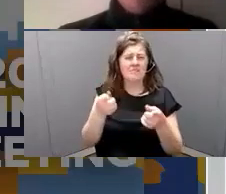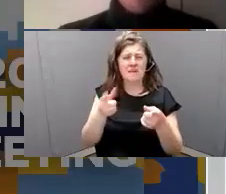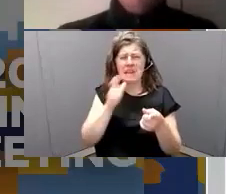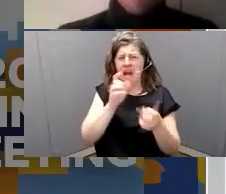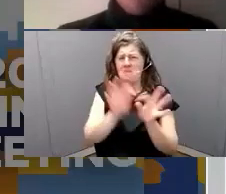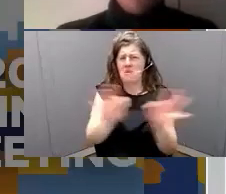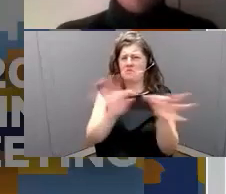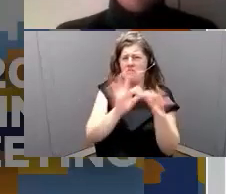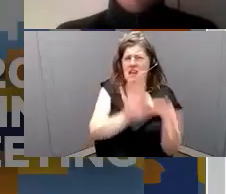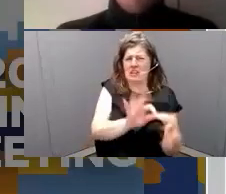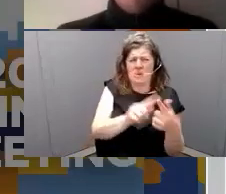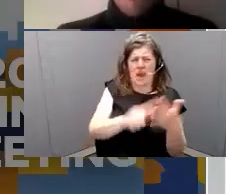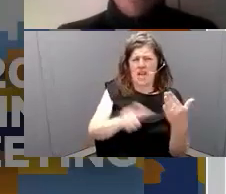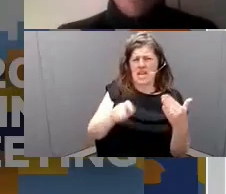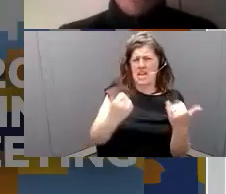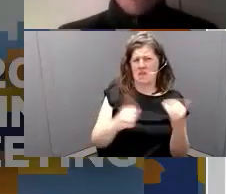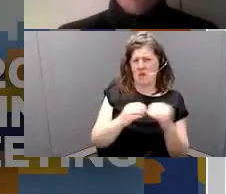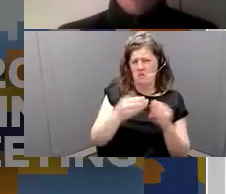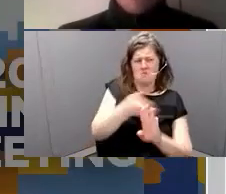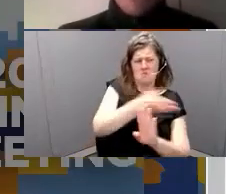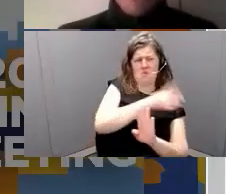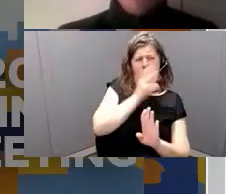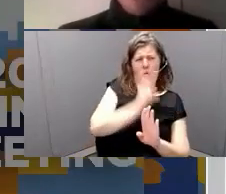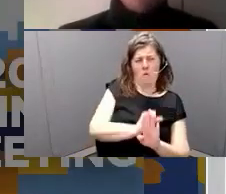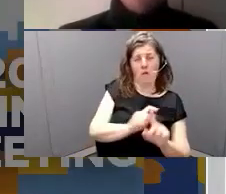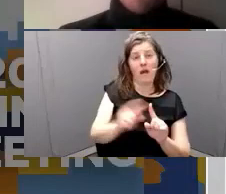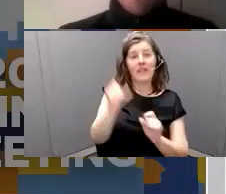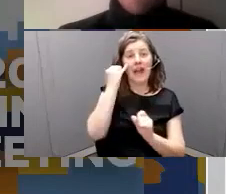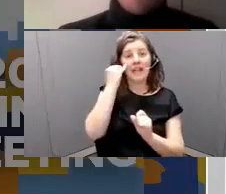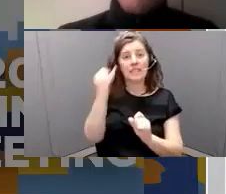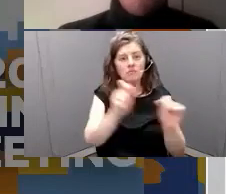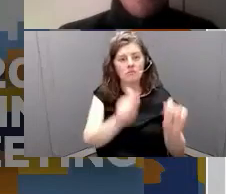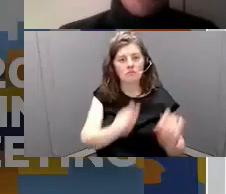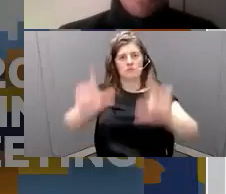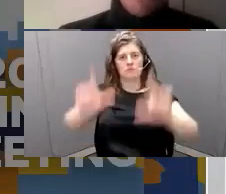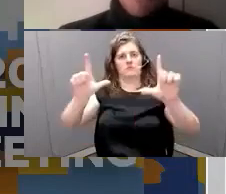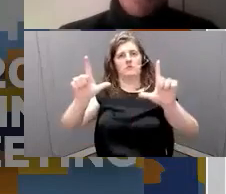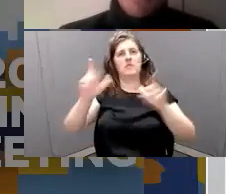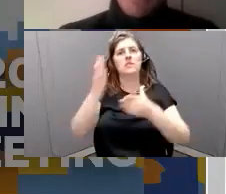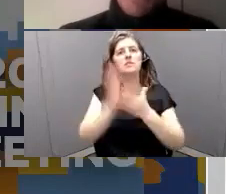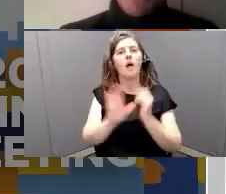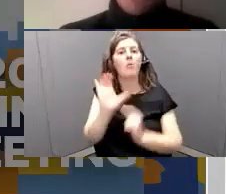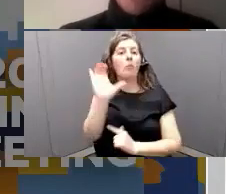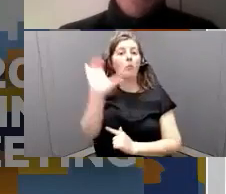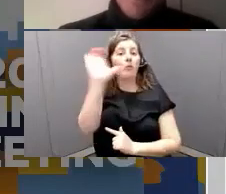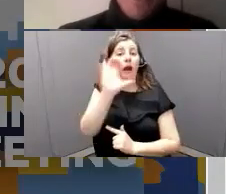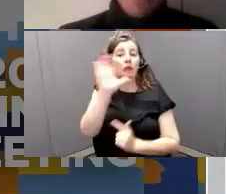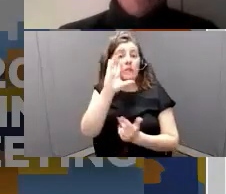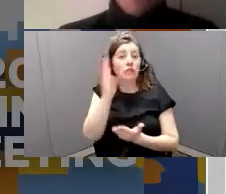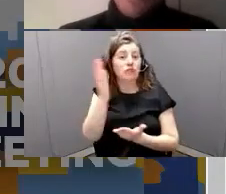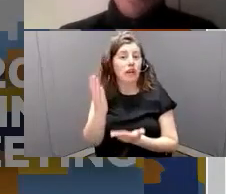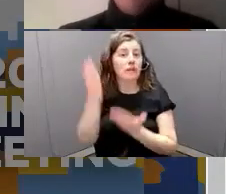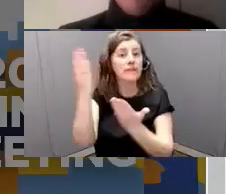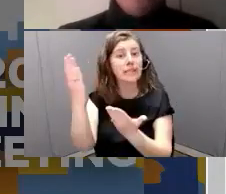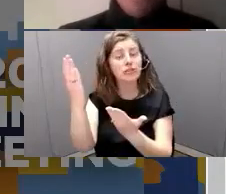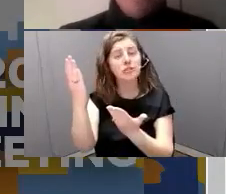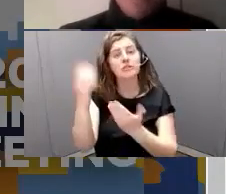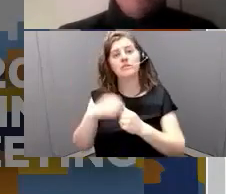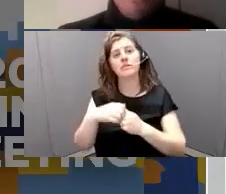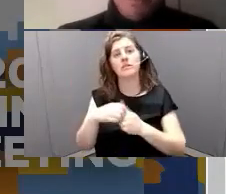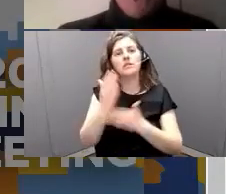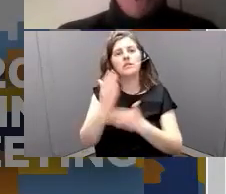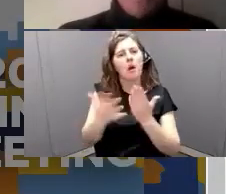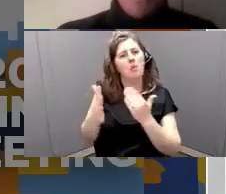anymore, but the idea is that you'll get some browsing recommendations and some